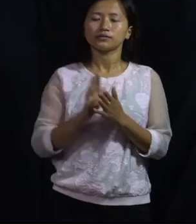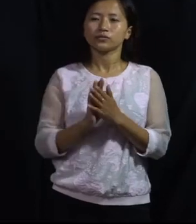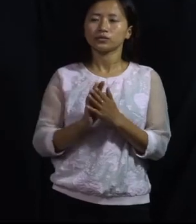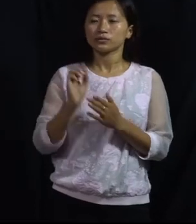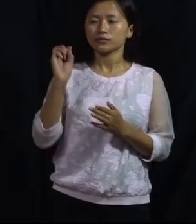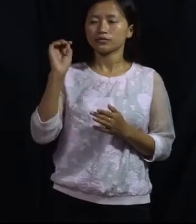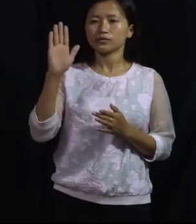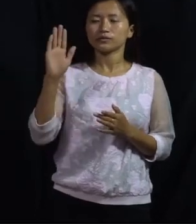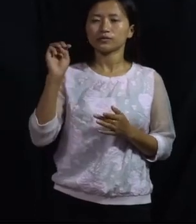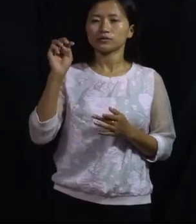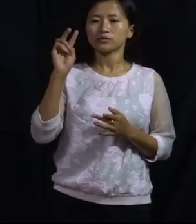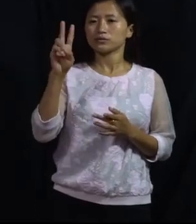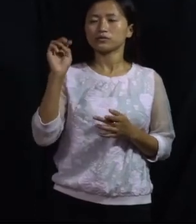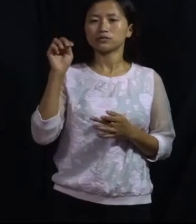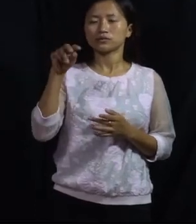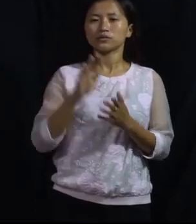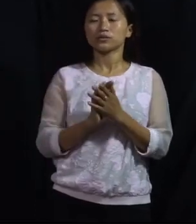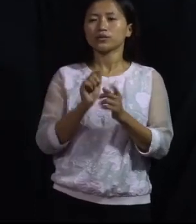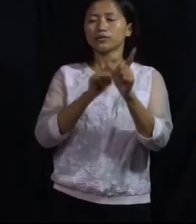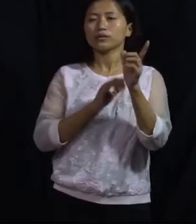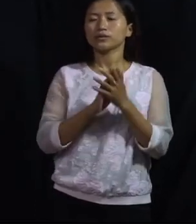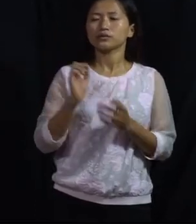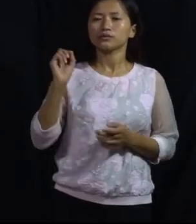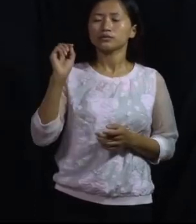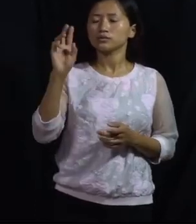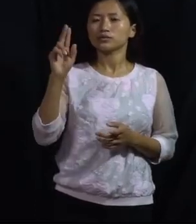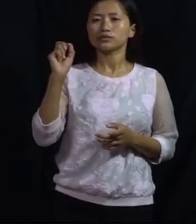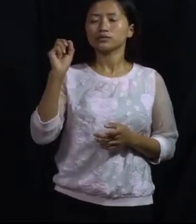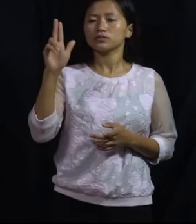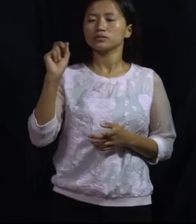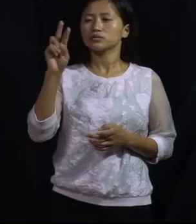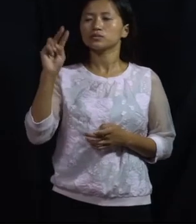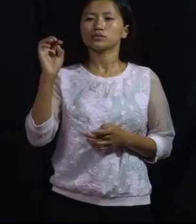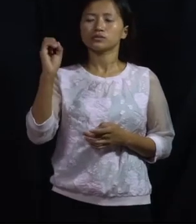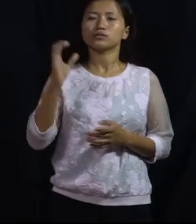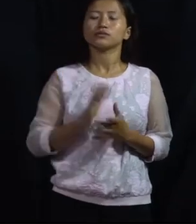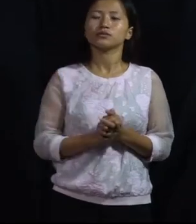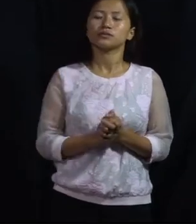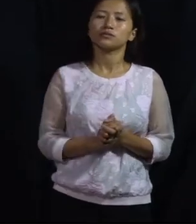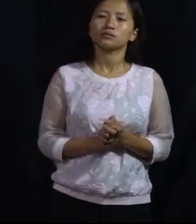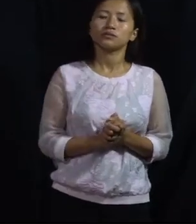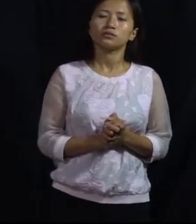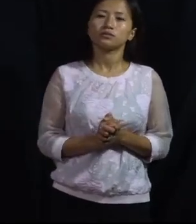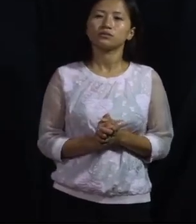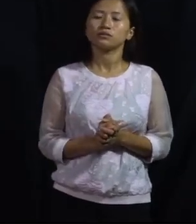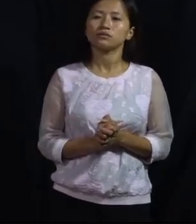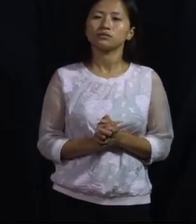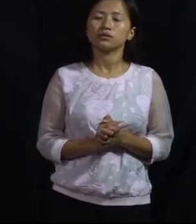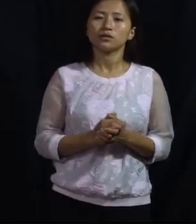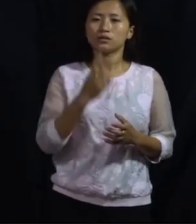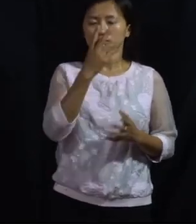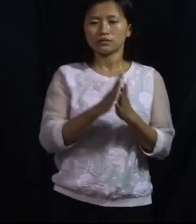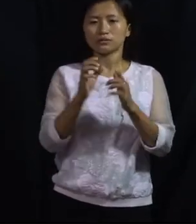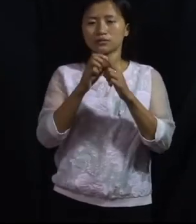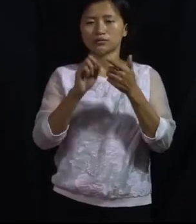11,520 and Y gets 7,680. We'll continue this, but before that let's look at the debit side of